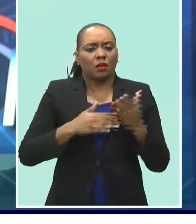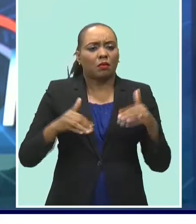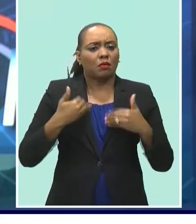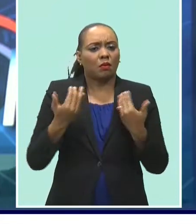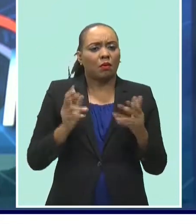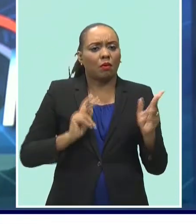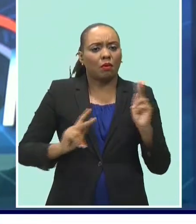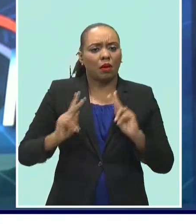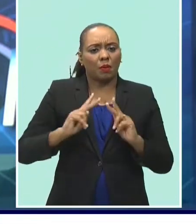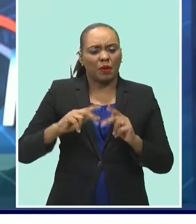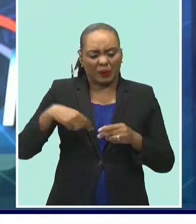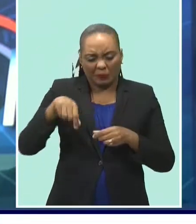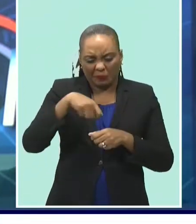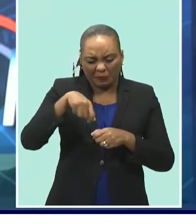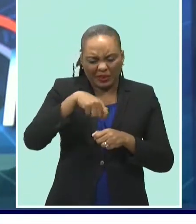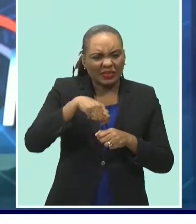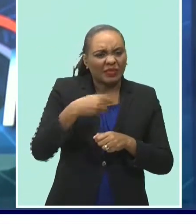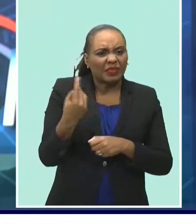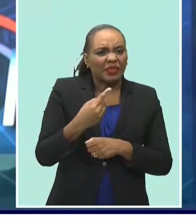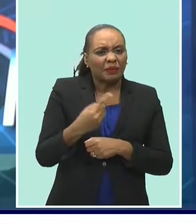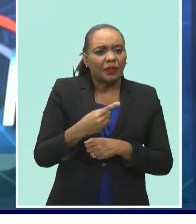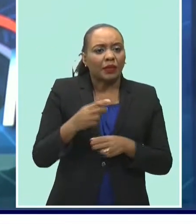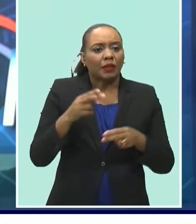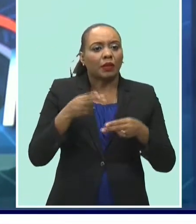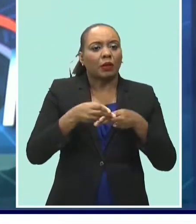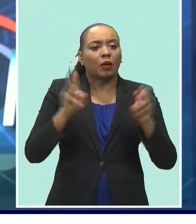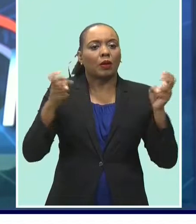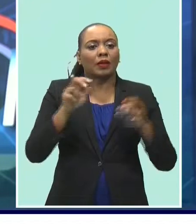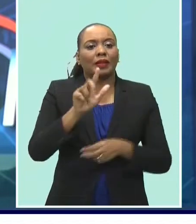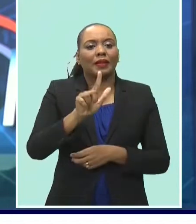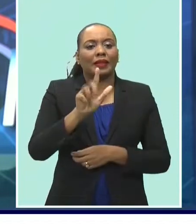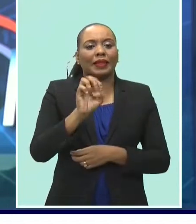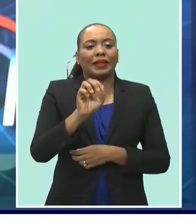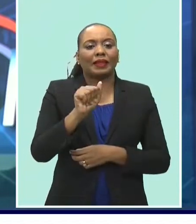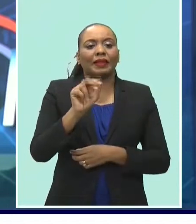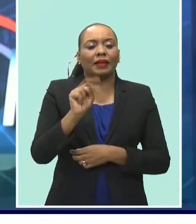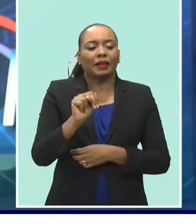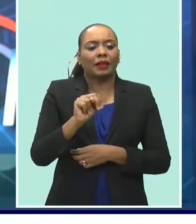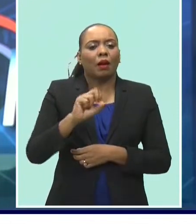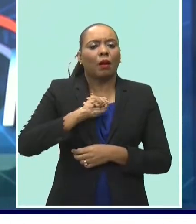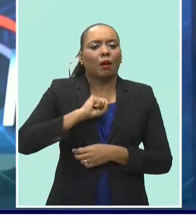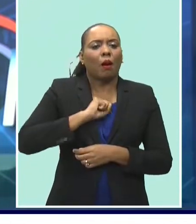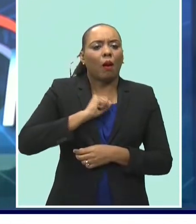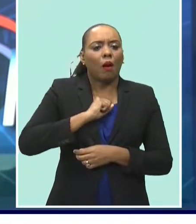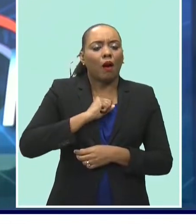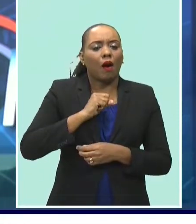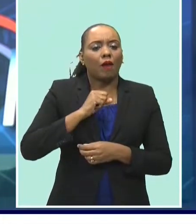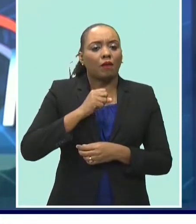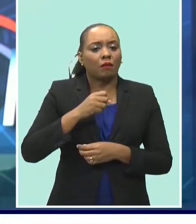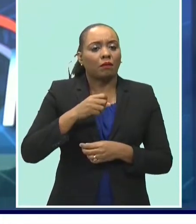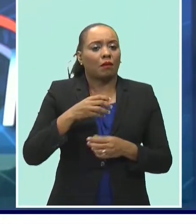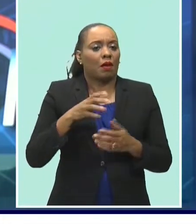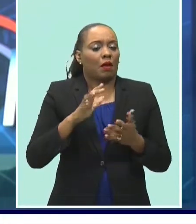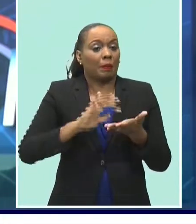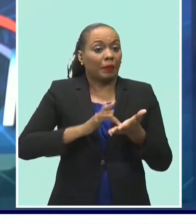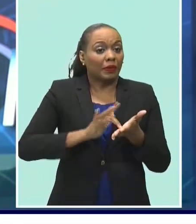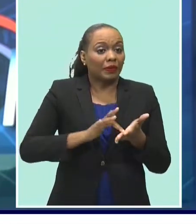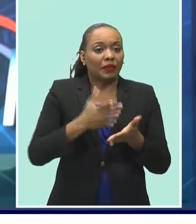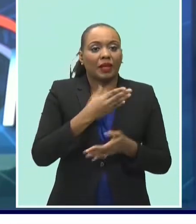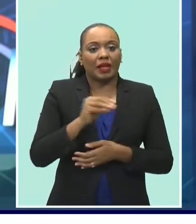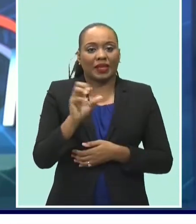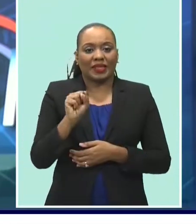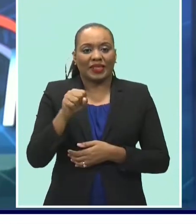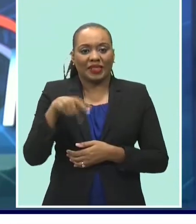Barbadians. The mixture, called lean, is a combination of cough syrups and Sprite. Mr. Ford says lean gives youngsters a high and is worse